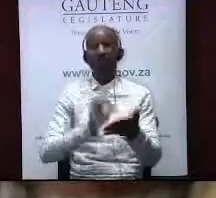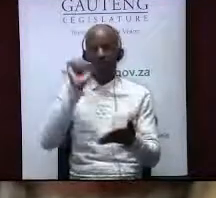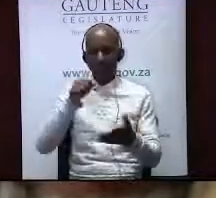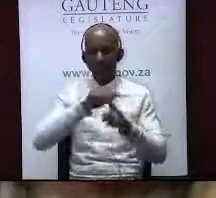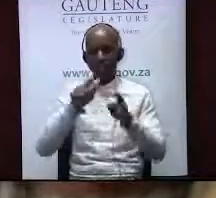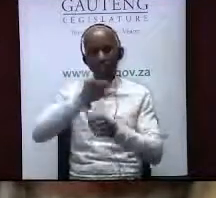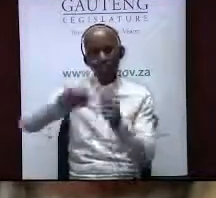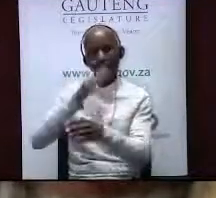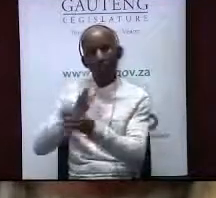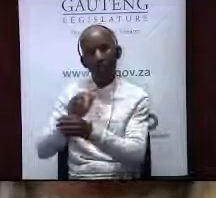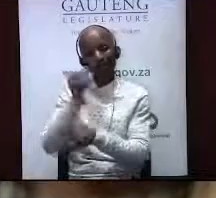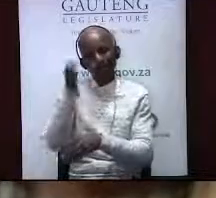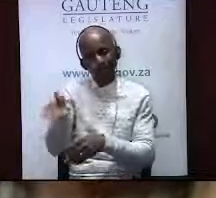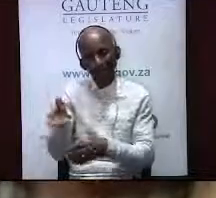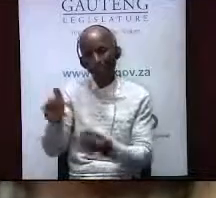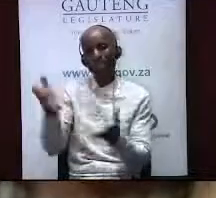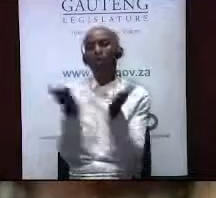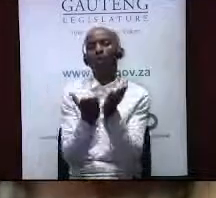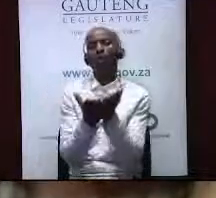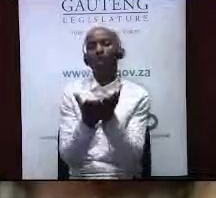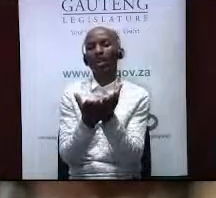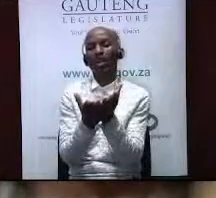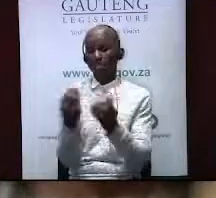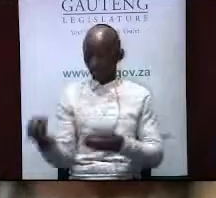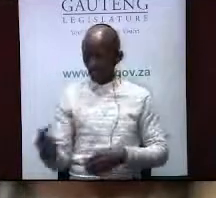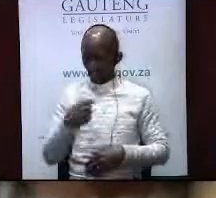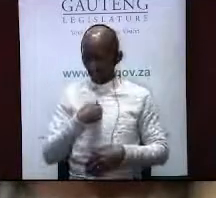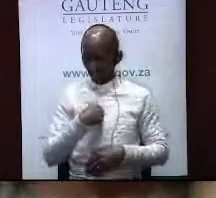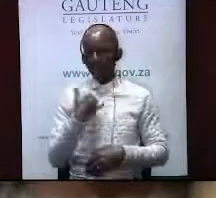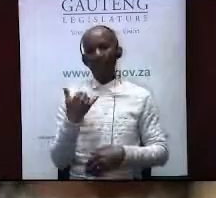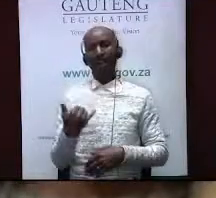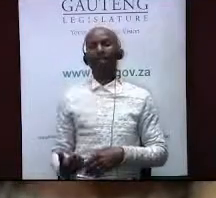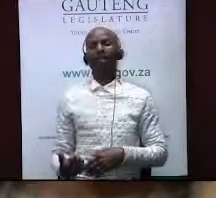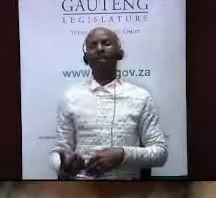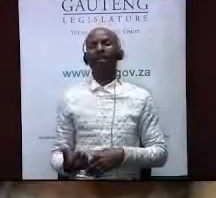So shall we get Elin Tenkos Kolo, Sangwana. So,